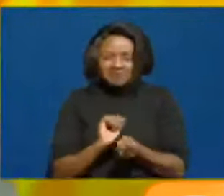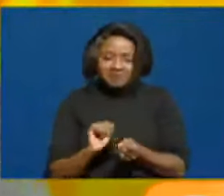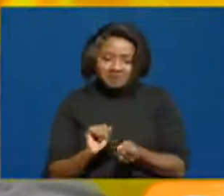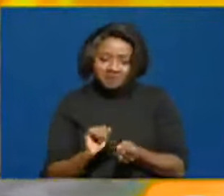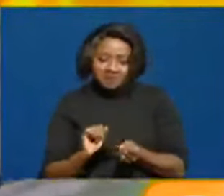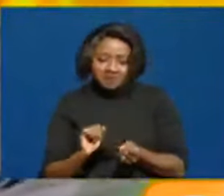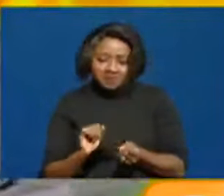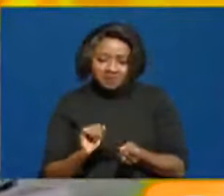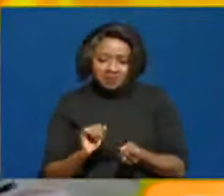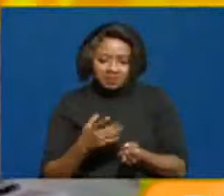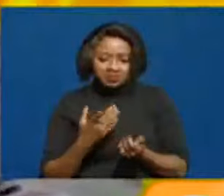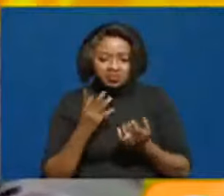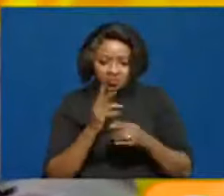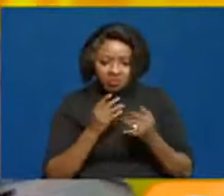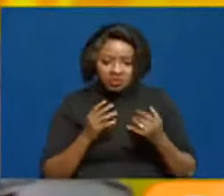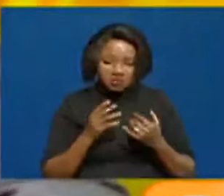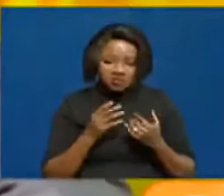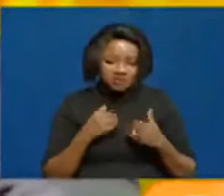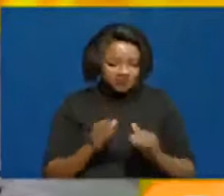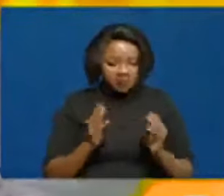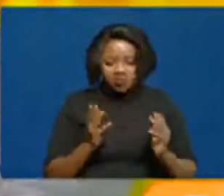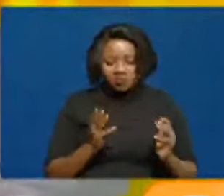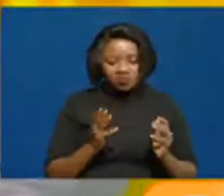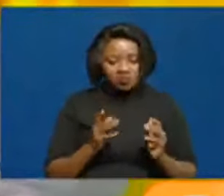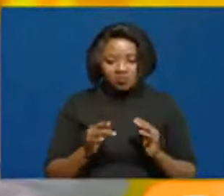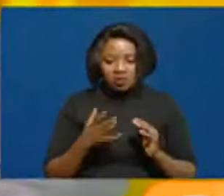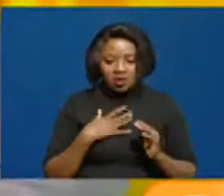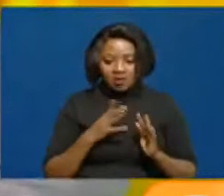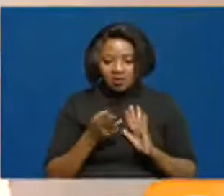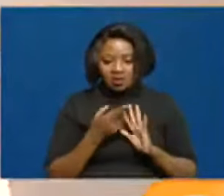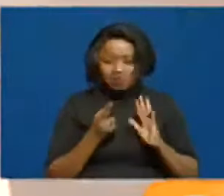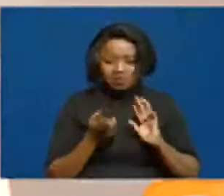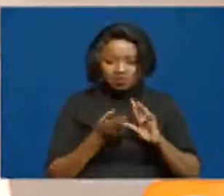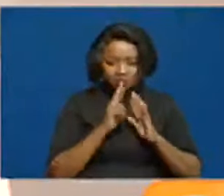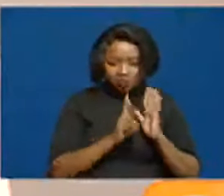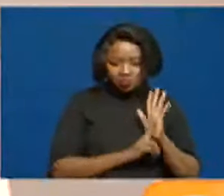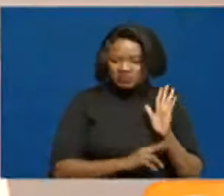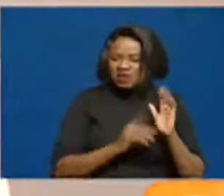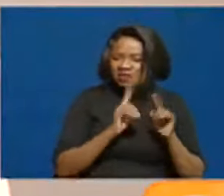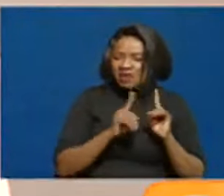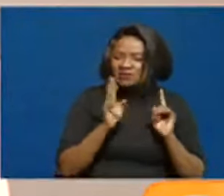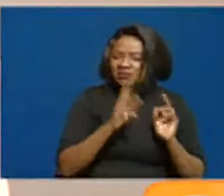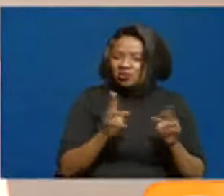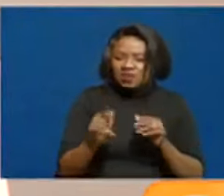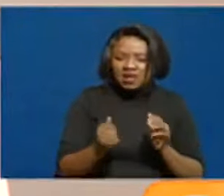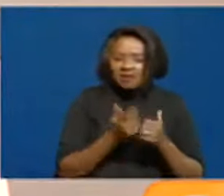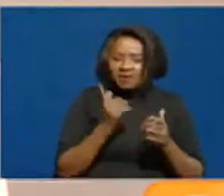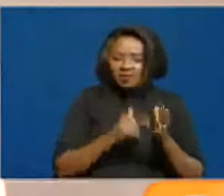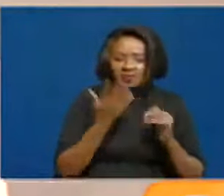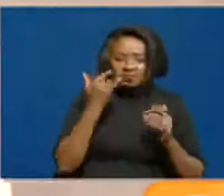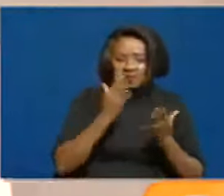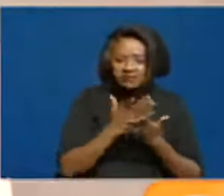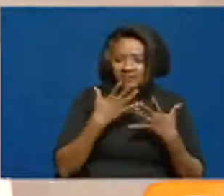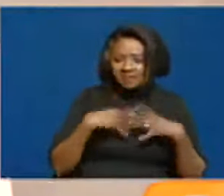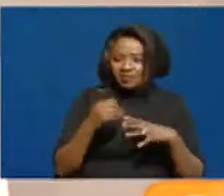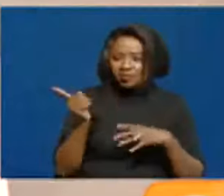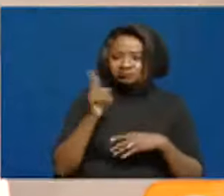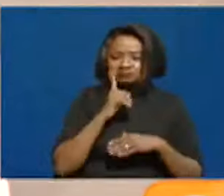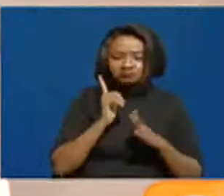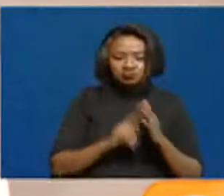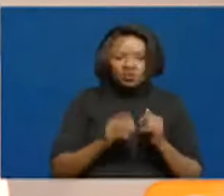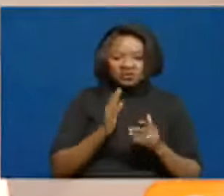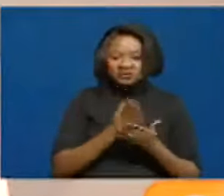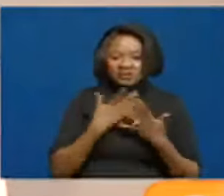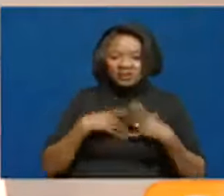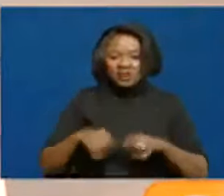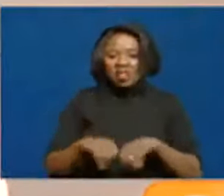enforce what you're supposed to do as an authority. So what happens? Because there are some people who say that most of the culprits are slightly ahead of NEMA.